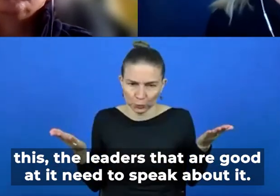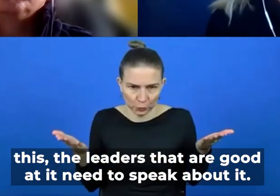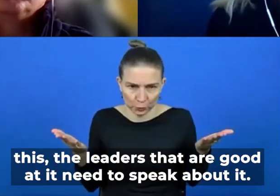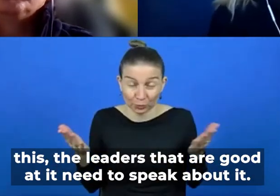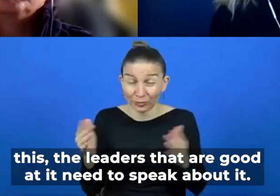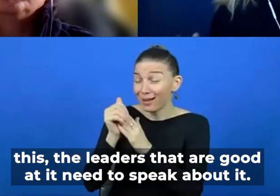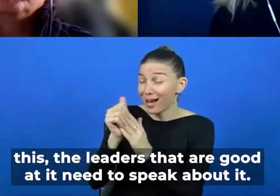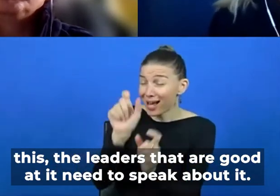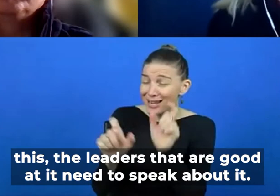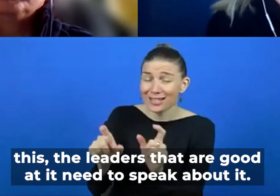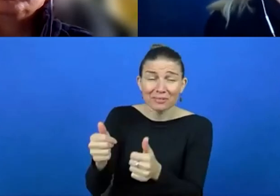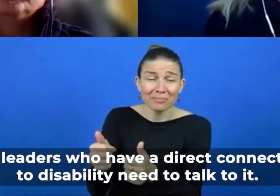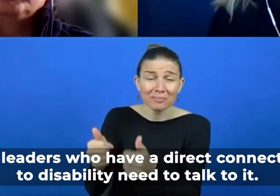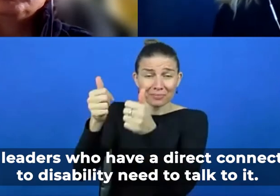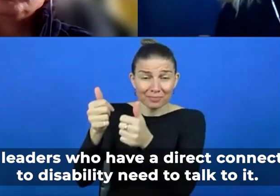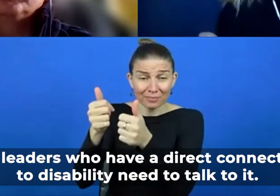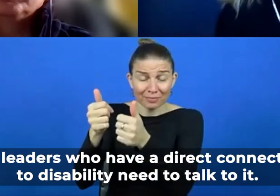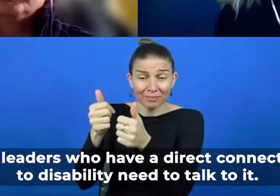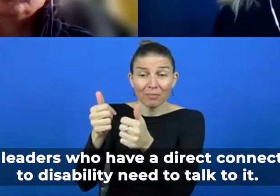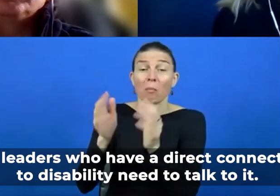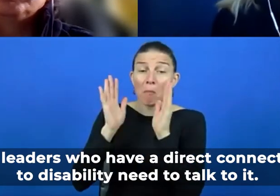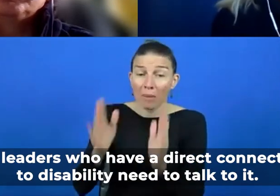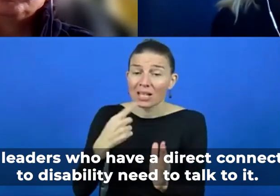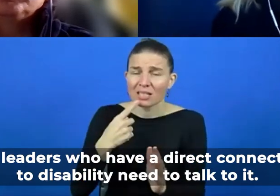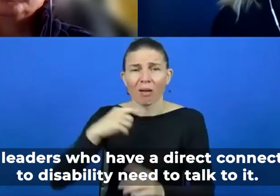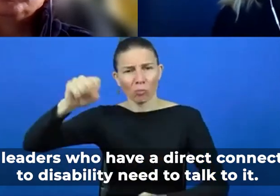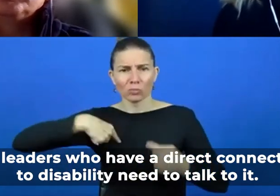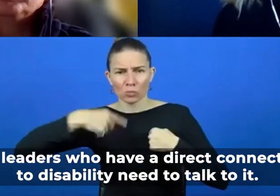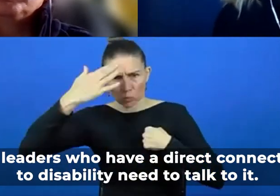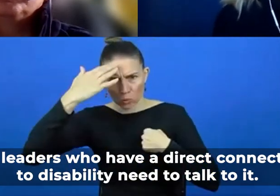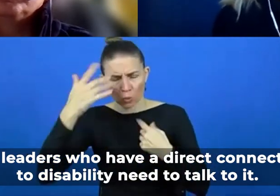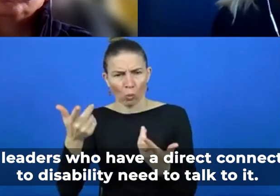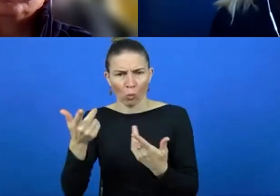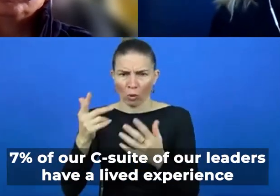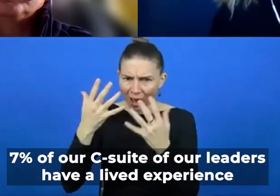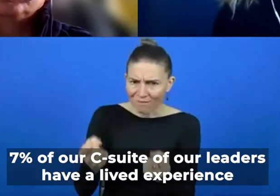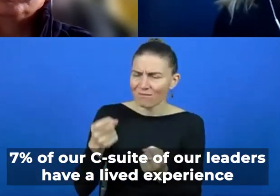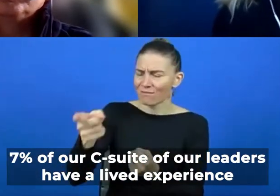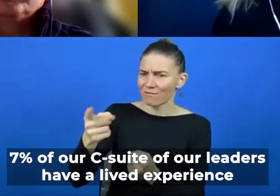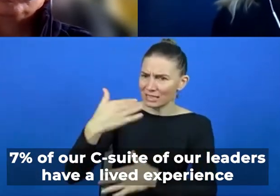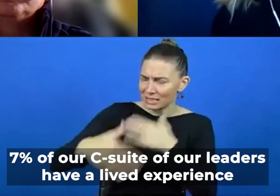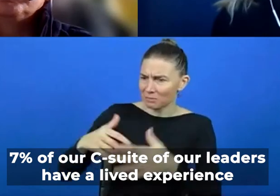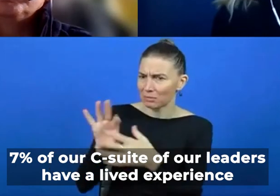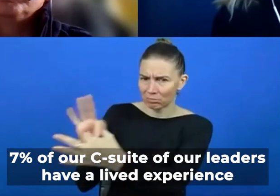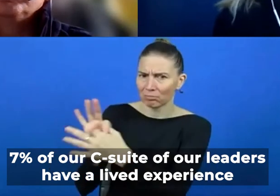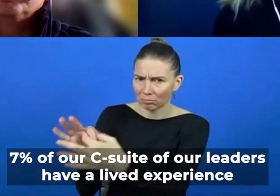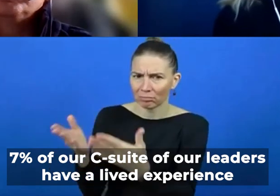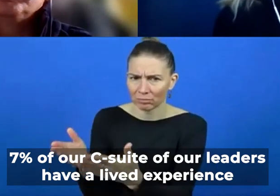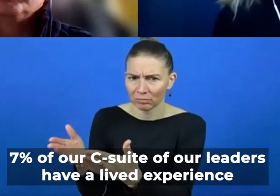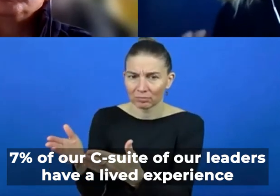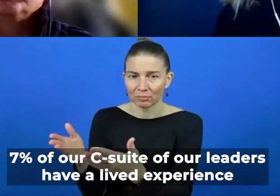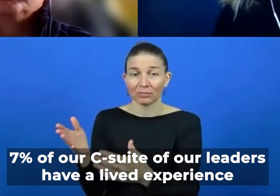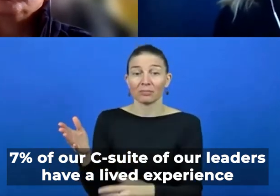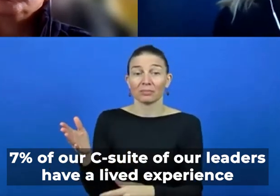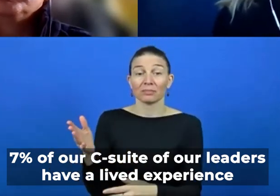it need to speak about it. The leaders who have a direct connection to disability need to talk to it. 7% of our C-suite,